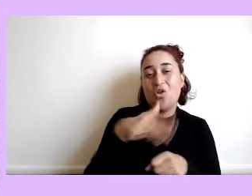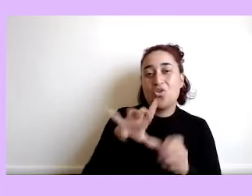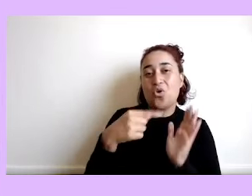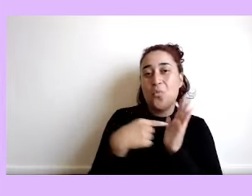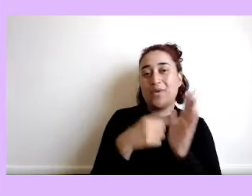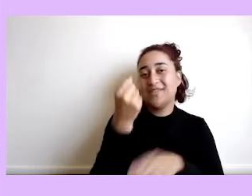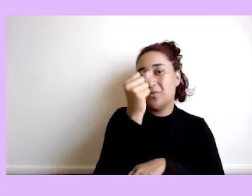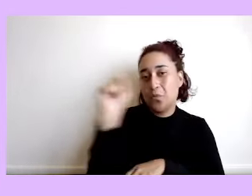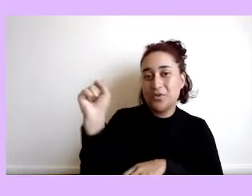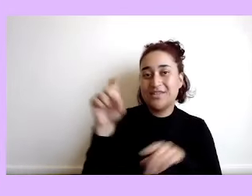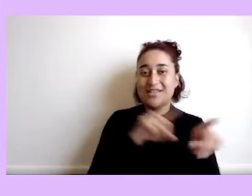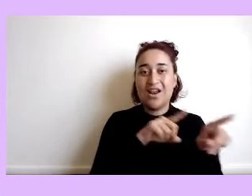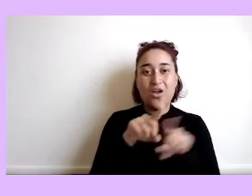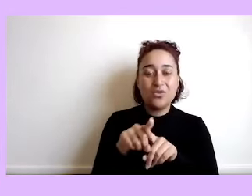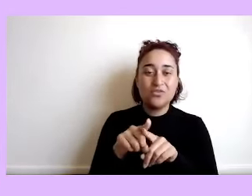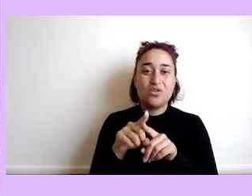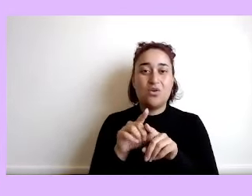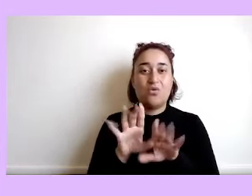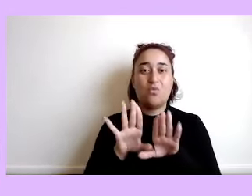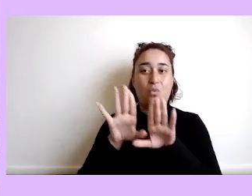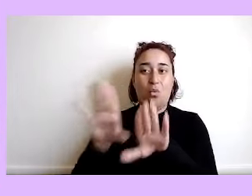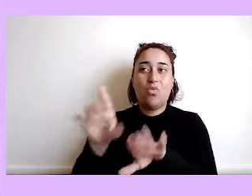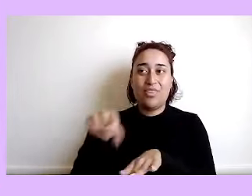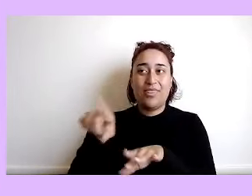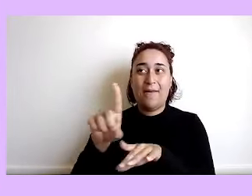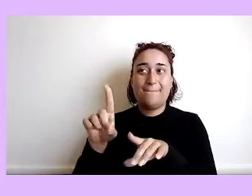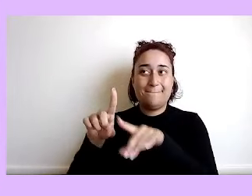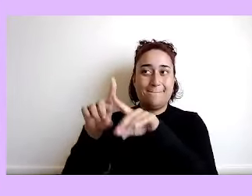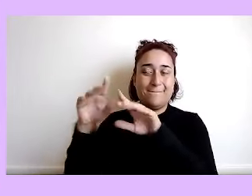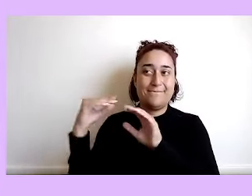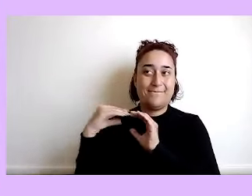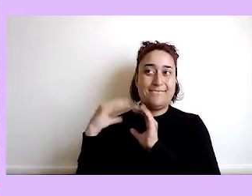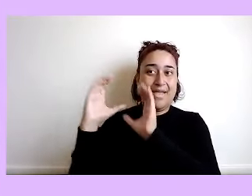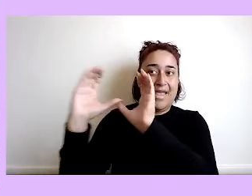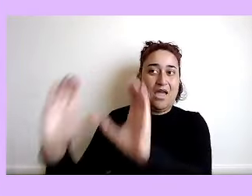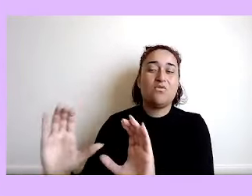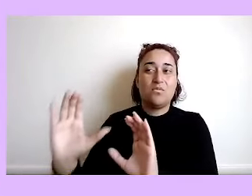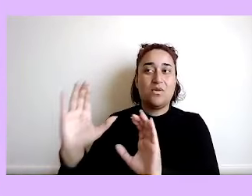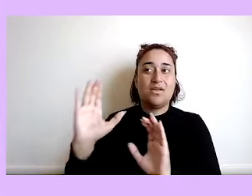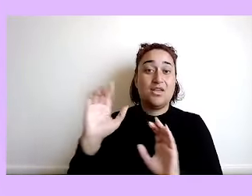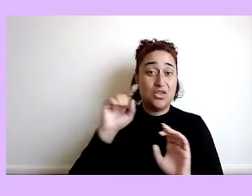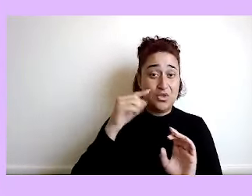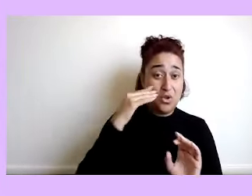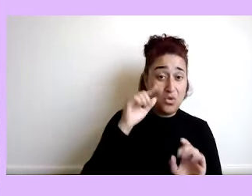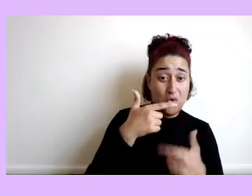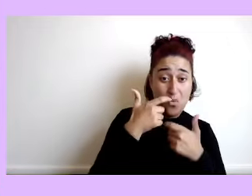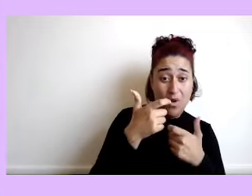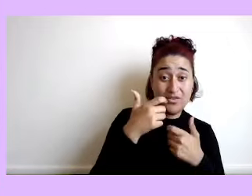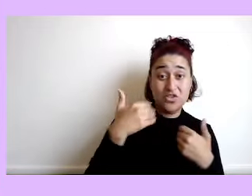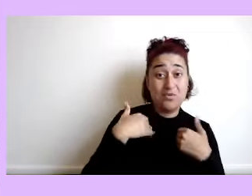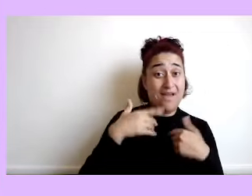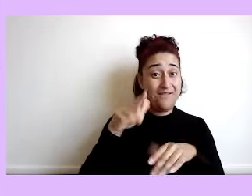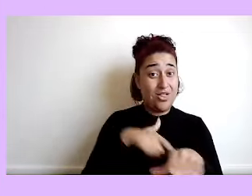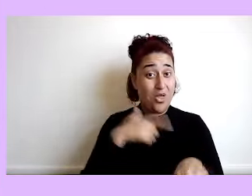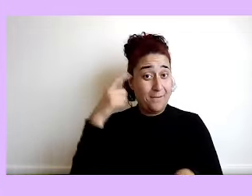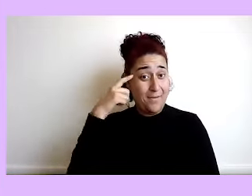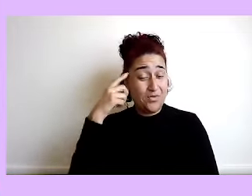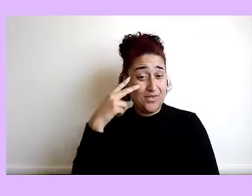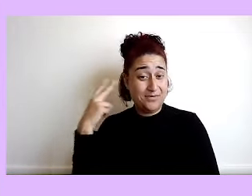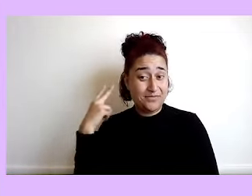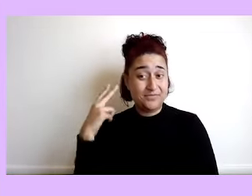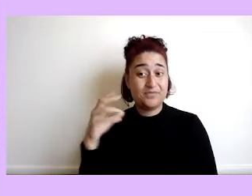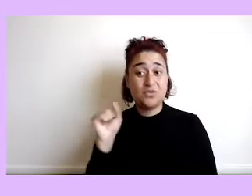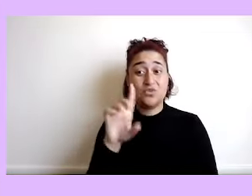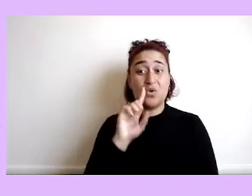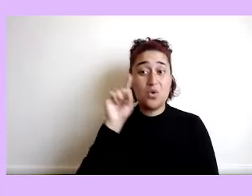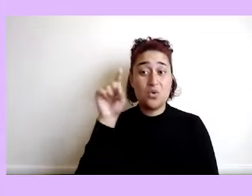also holds these people accountable because they know you're there, you're watching, you're listening, and you have a long memory. So go to